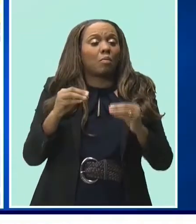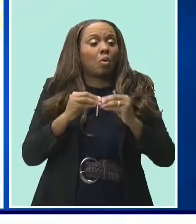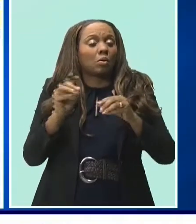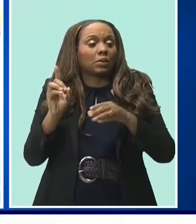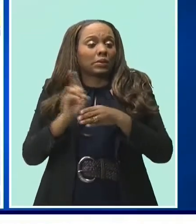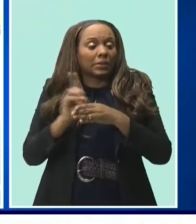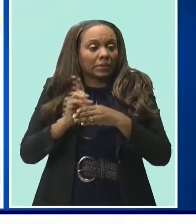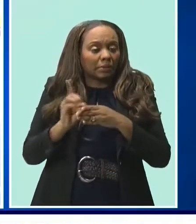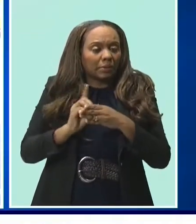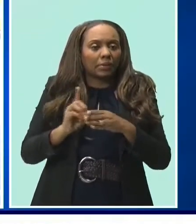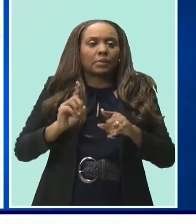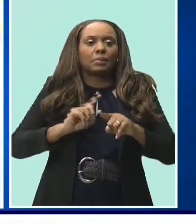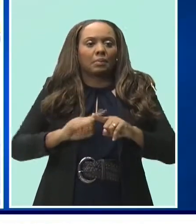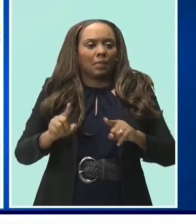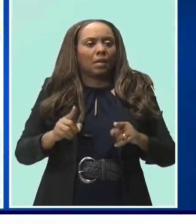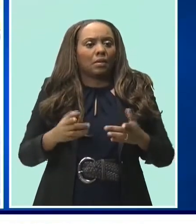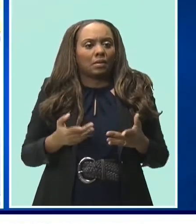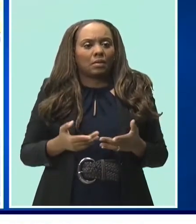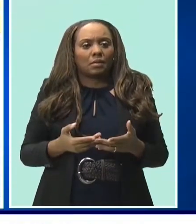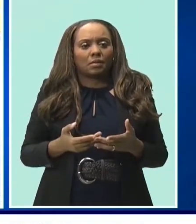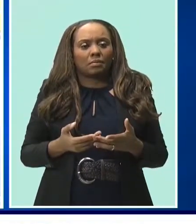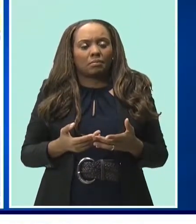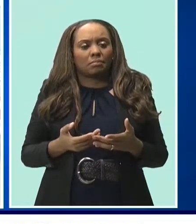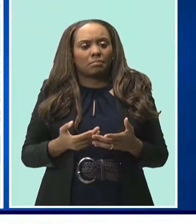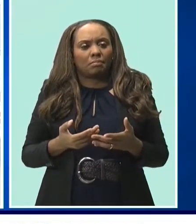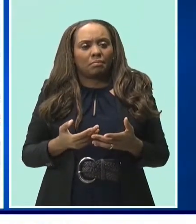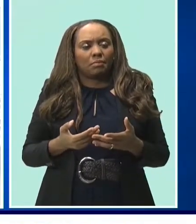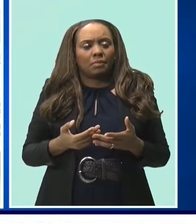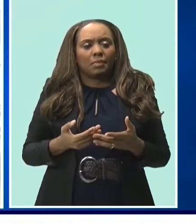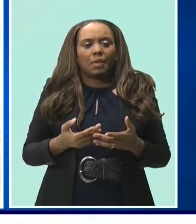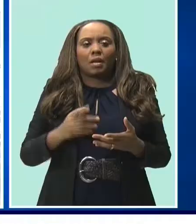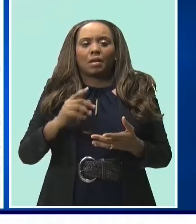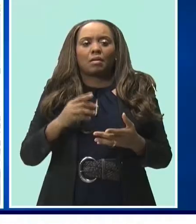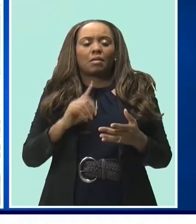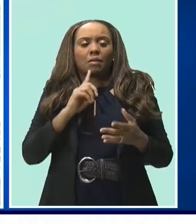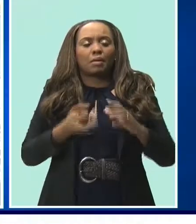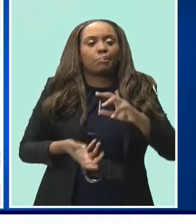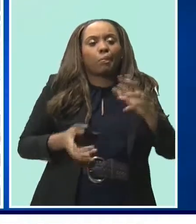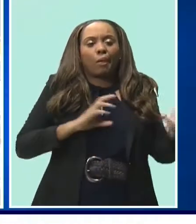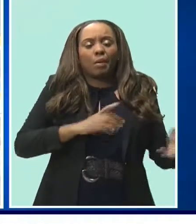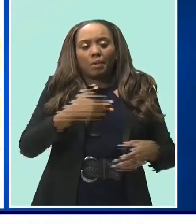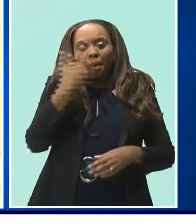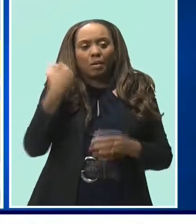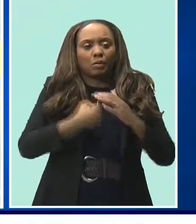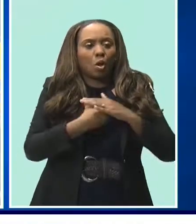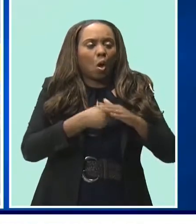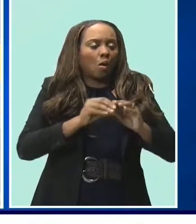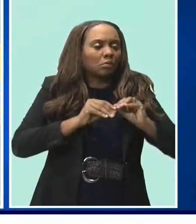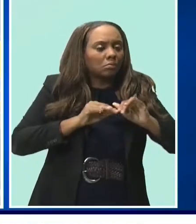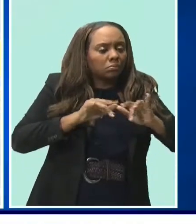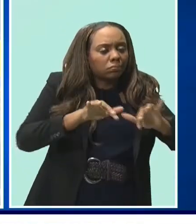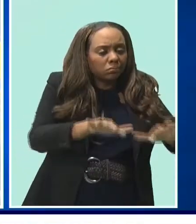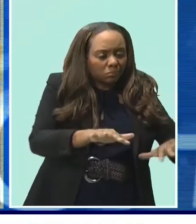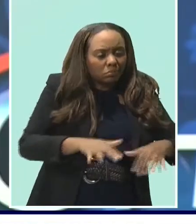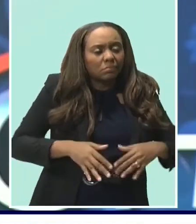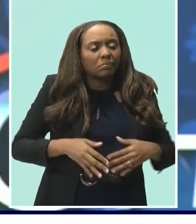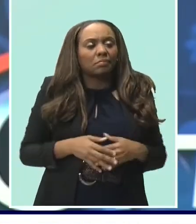sector. However, those efforts have been impacted by COVID-19. Sharika Griffith, CBC